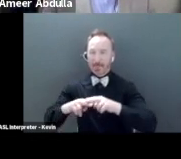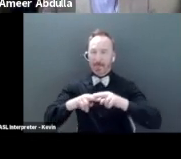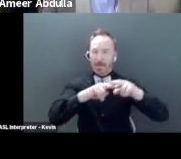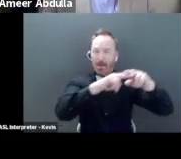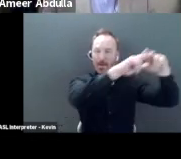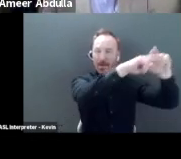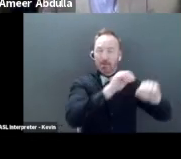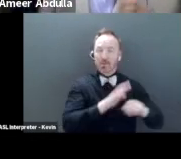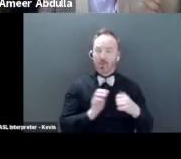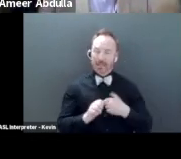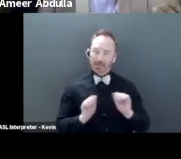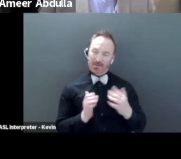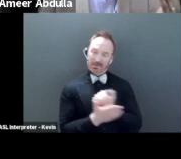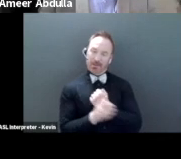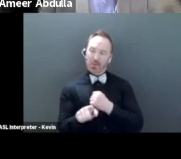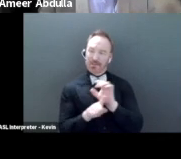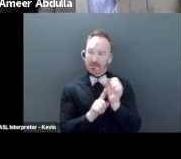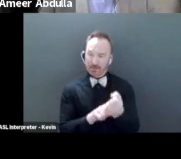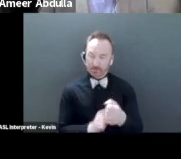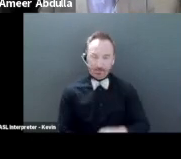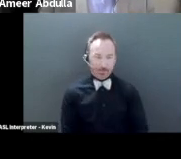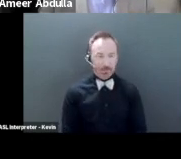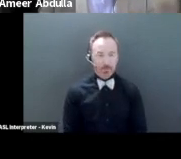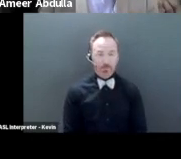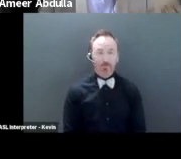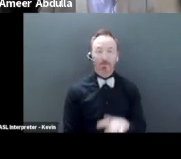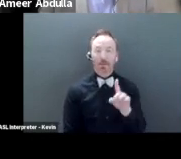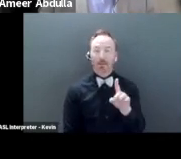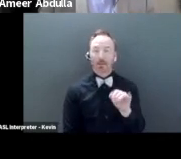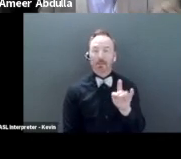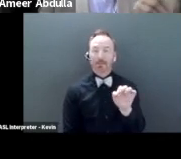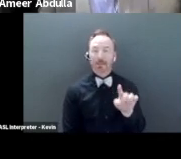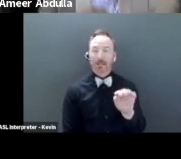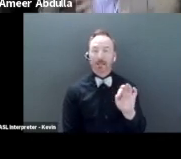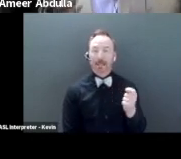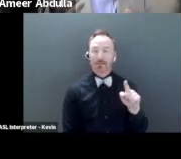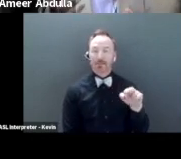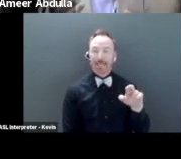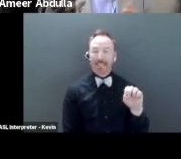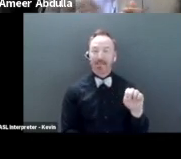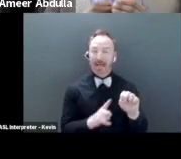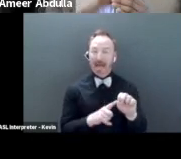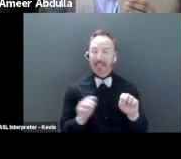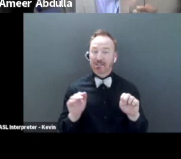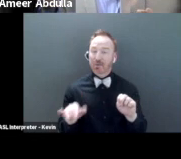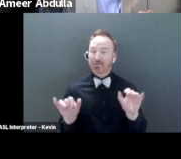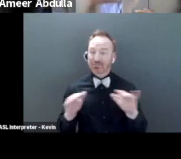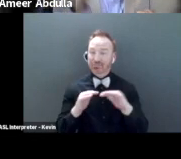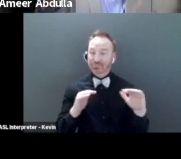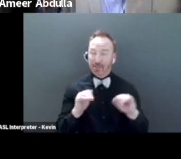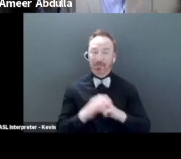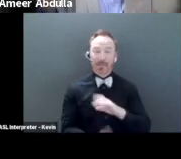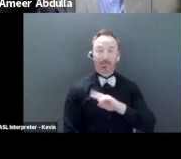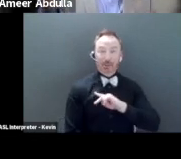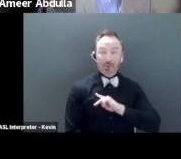situation. Same thing, a dividend tax credit for individuals is fixed, but a personal tax is levied on a